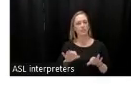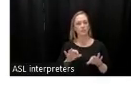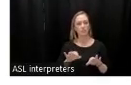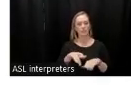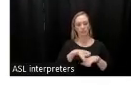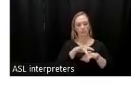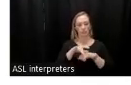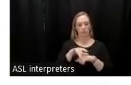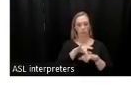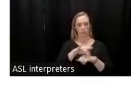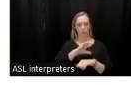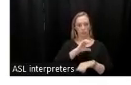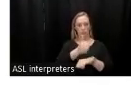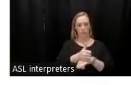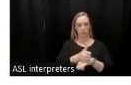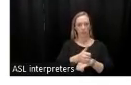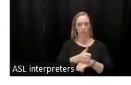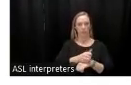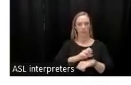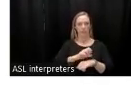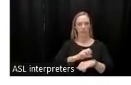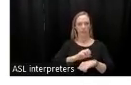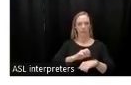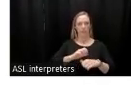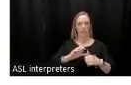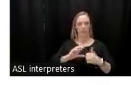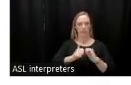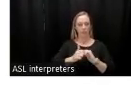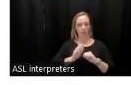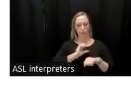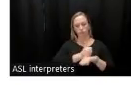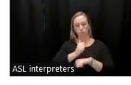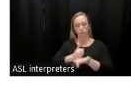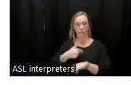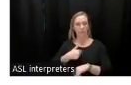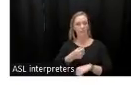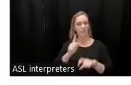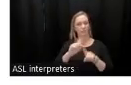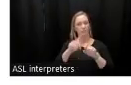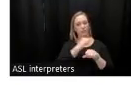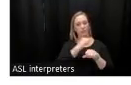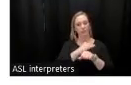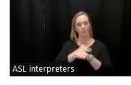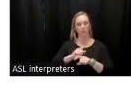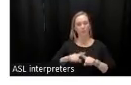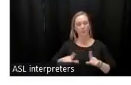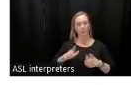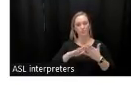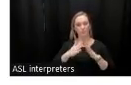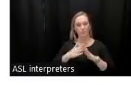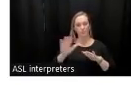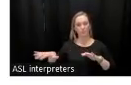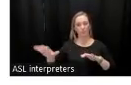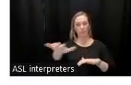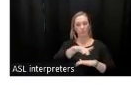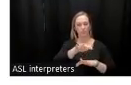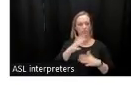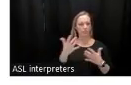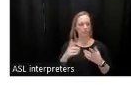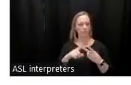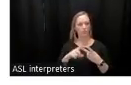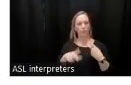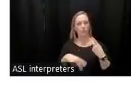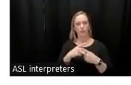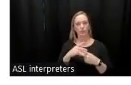its arrangement or disposition, like are there multiple campuses in different cities, what is the urban environment,